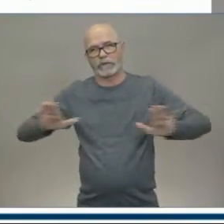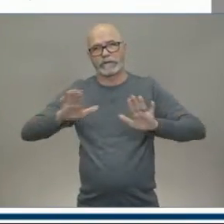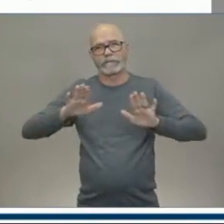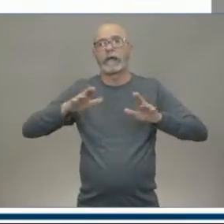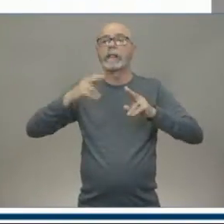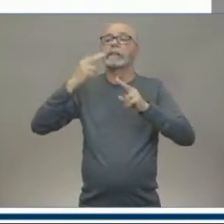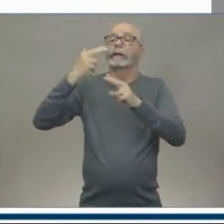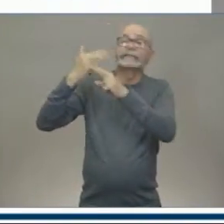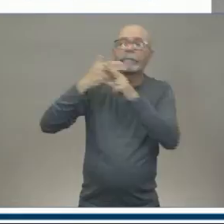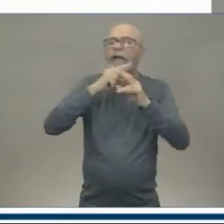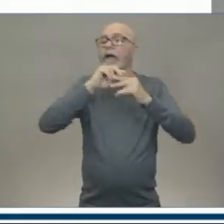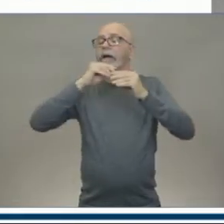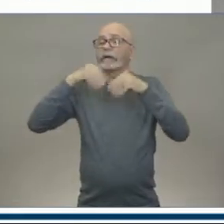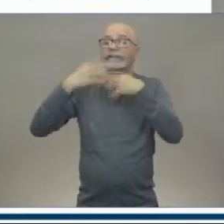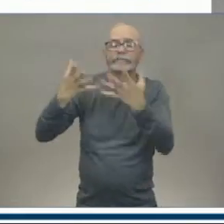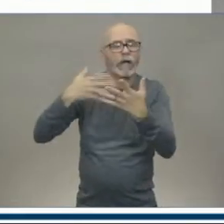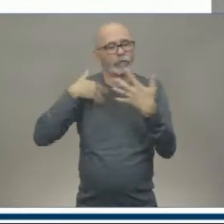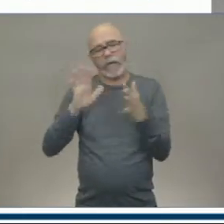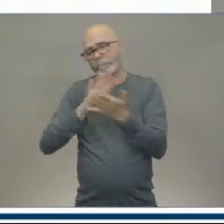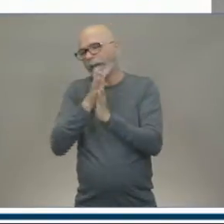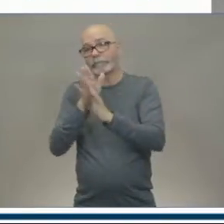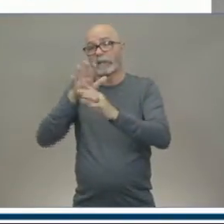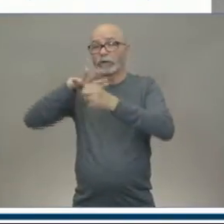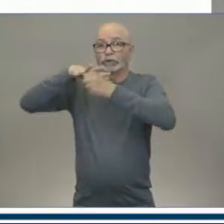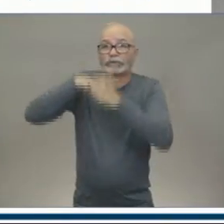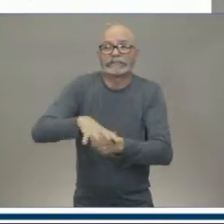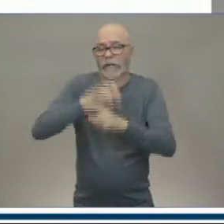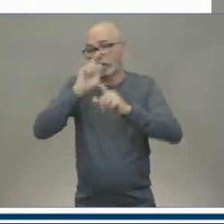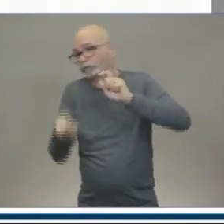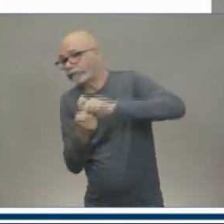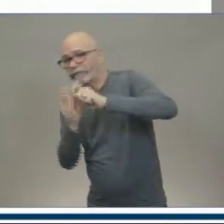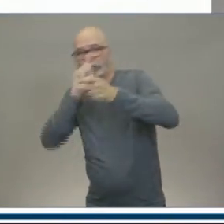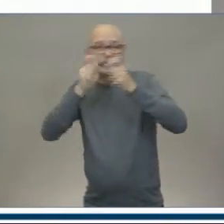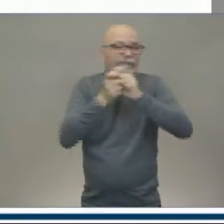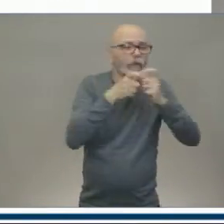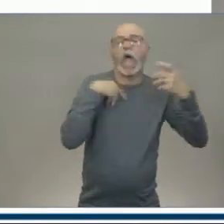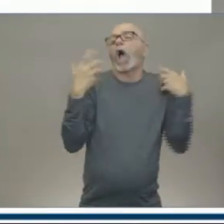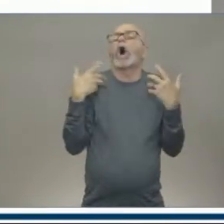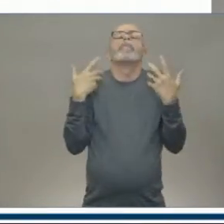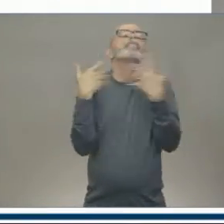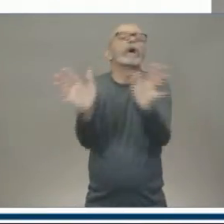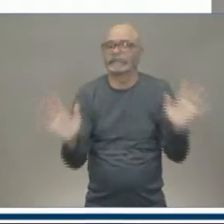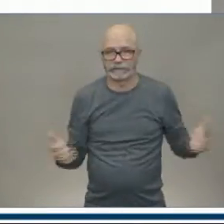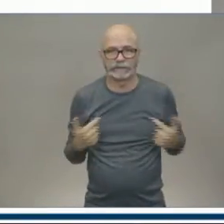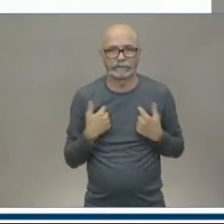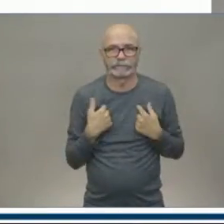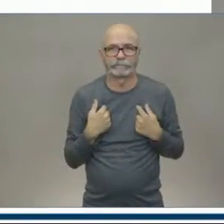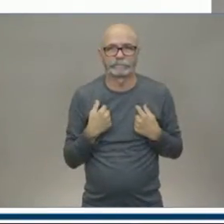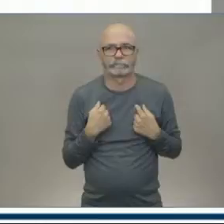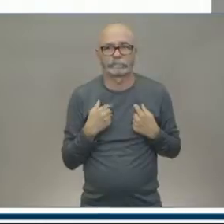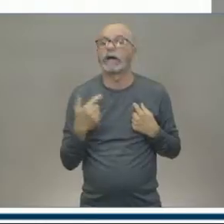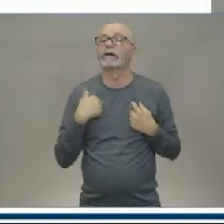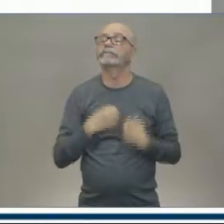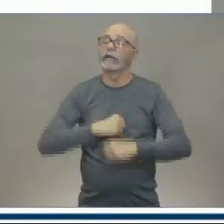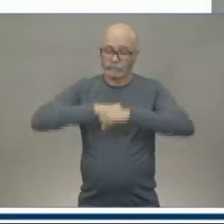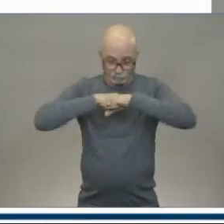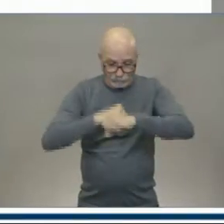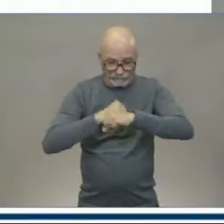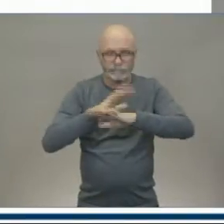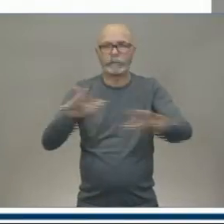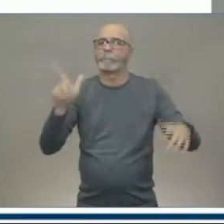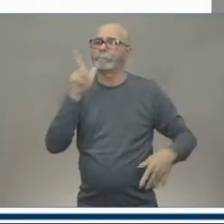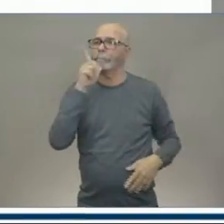increased likelihood they're going to be harassed simply because you're asking for information. We have to protect their privacy as an important